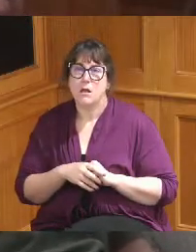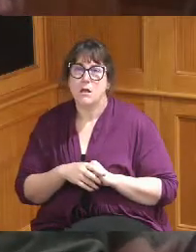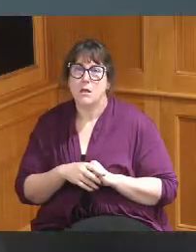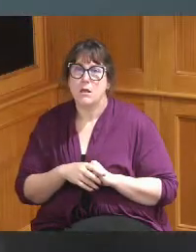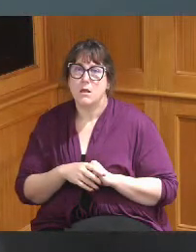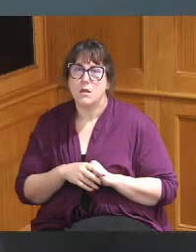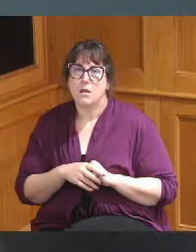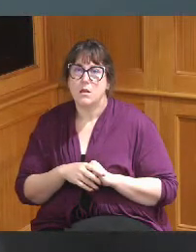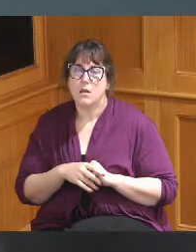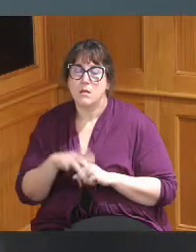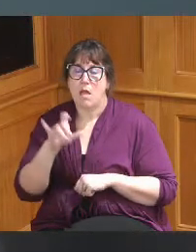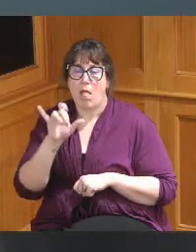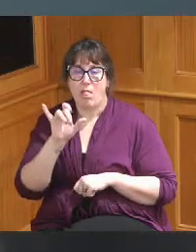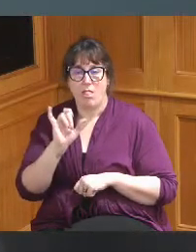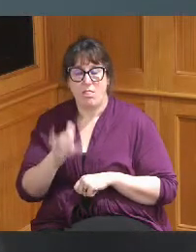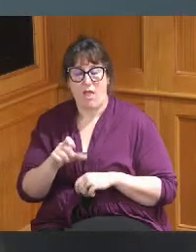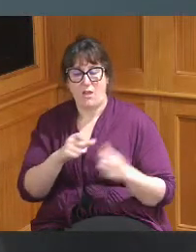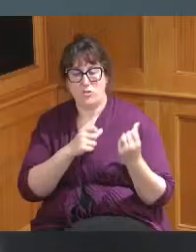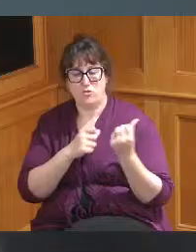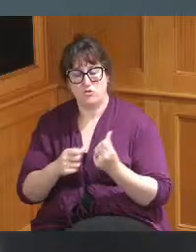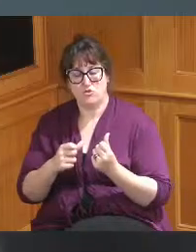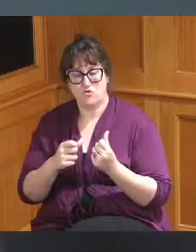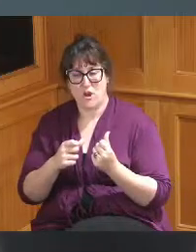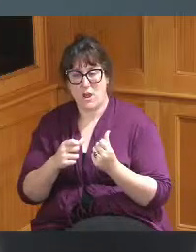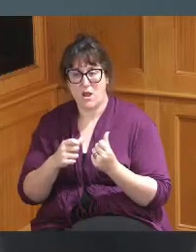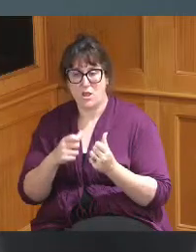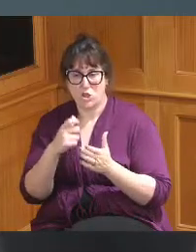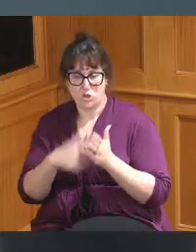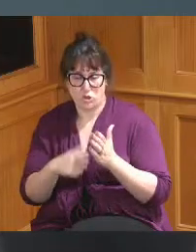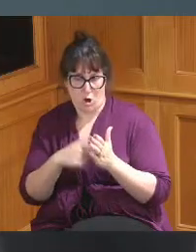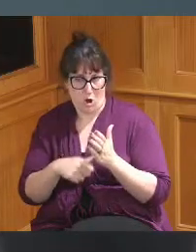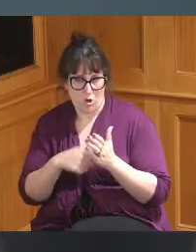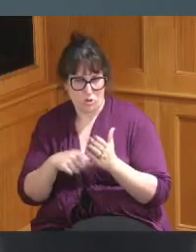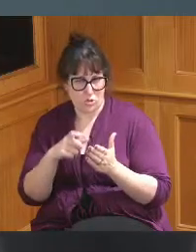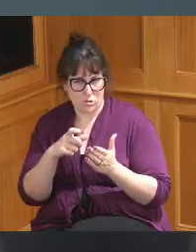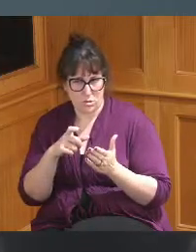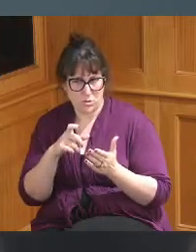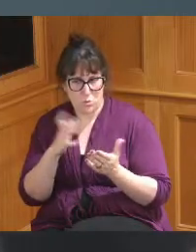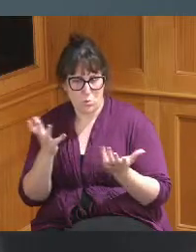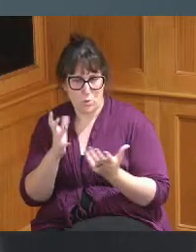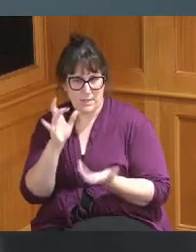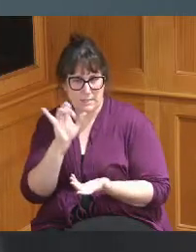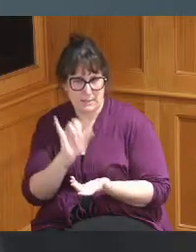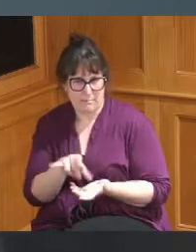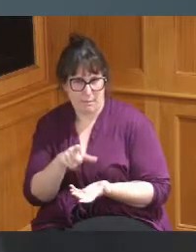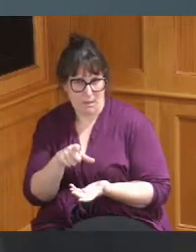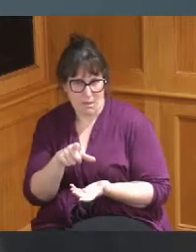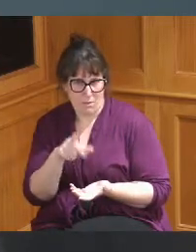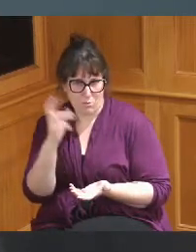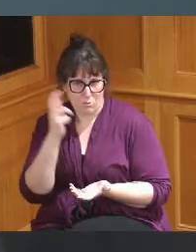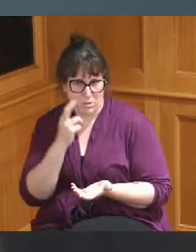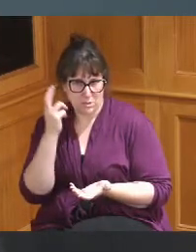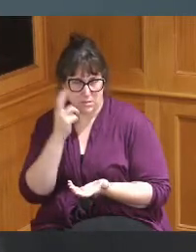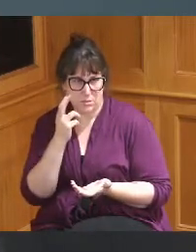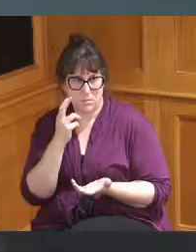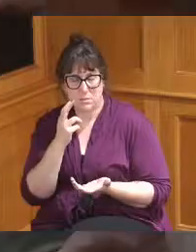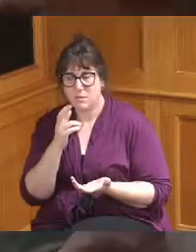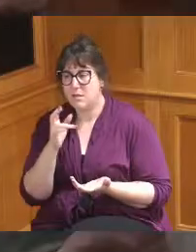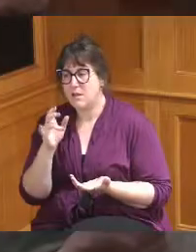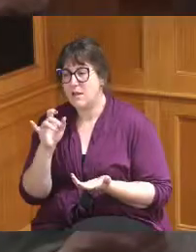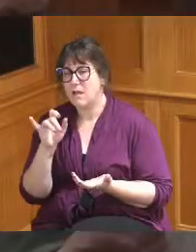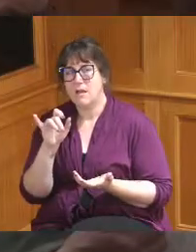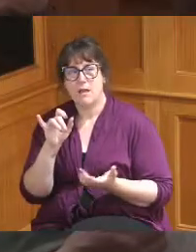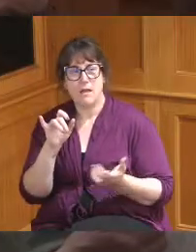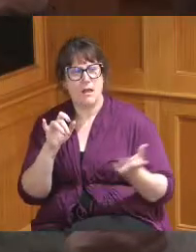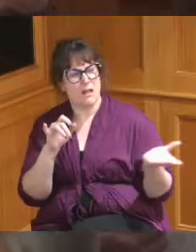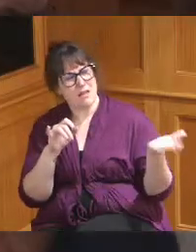Extra strength charges. What is the extra strength charges on here? What does that stand for? What's the purpose of that? You want